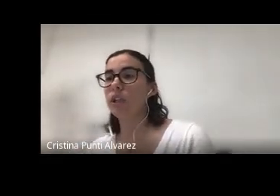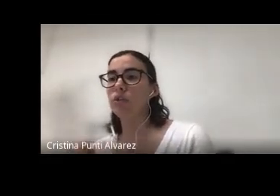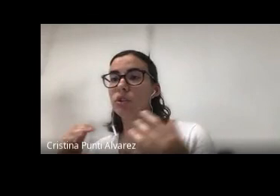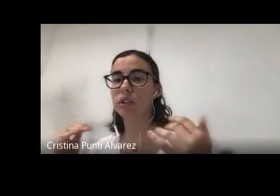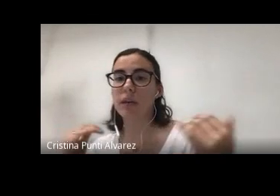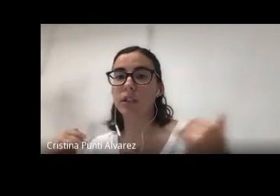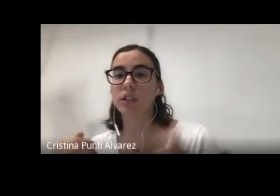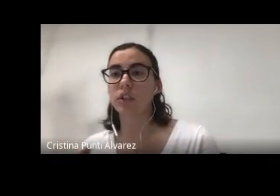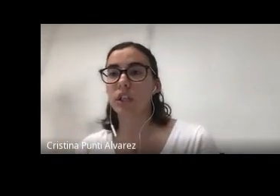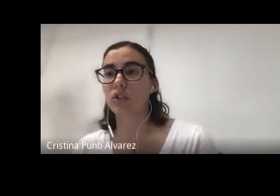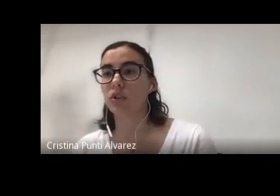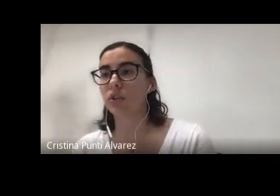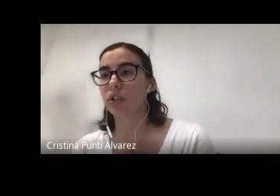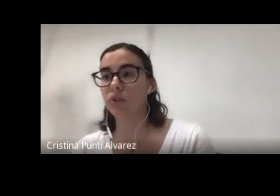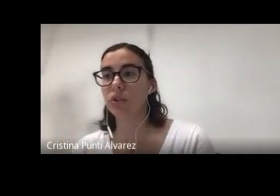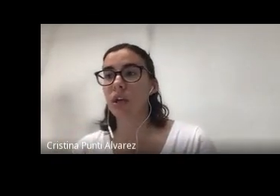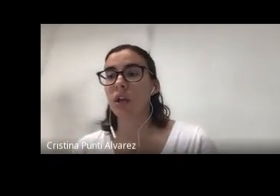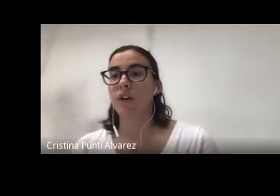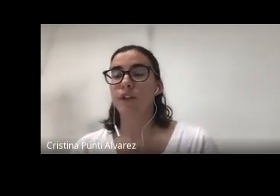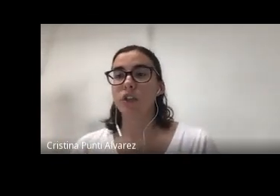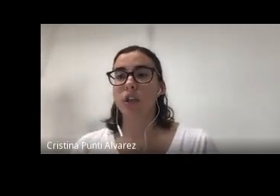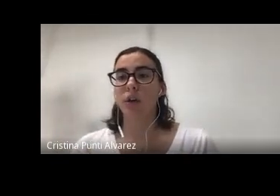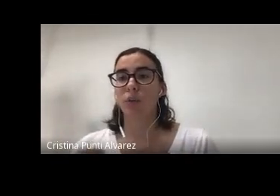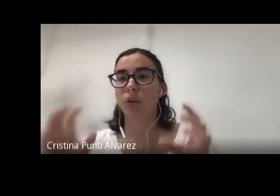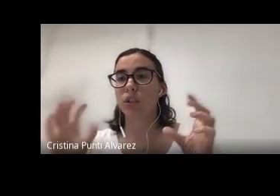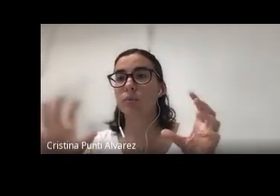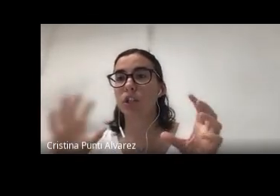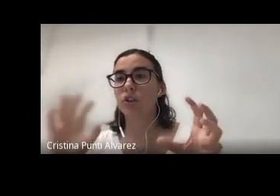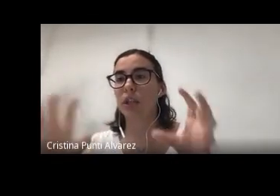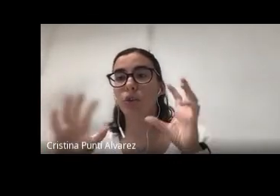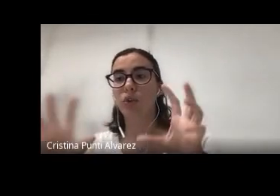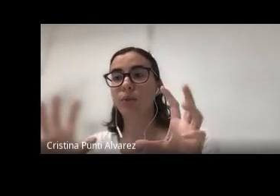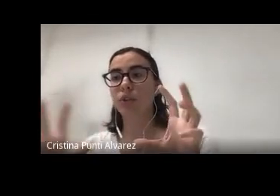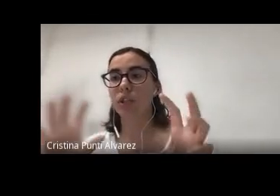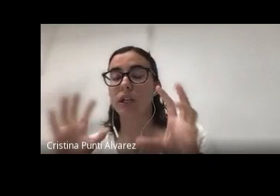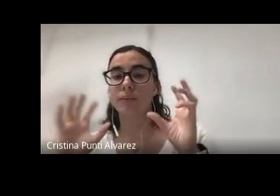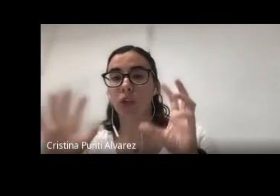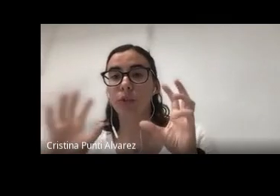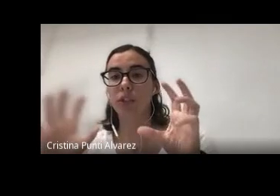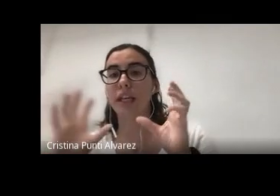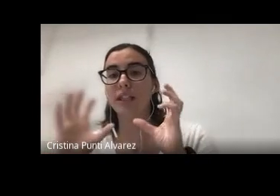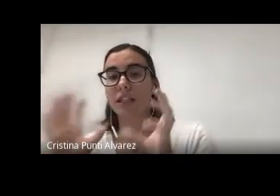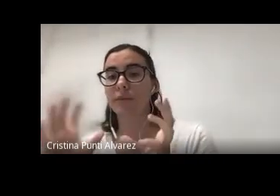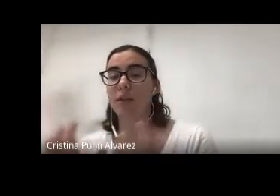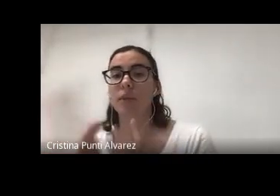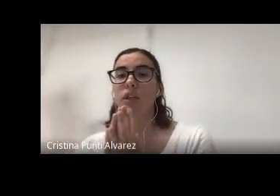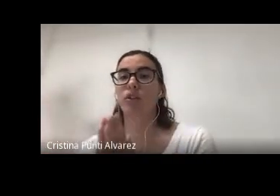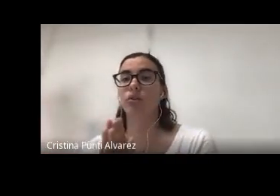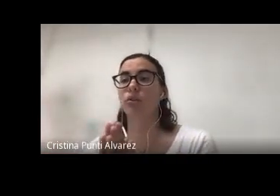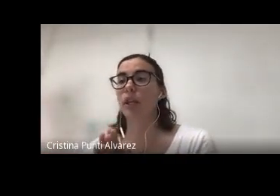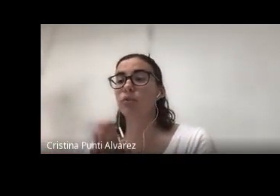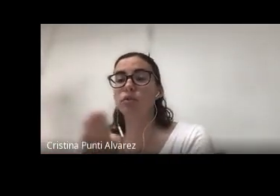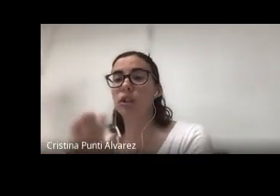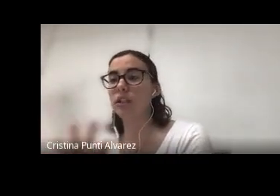we used several synchronization queues. First, we wanted to make sure that both computers had the same time. And in order